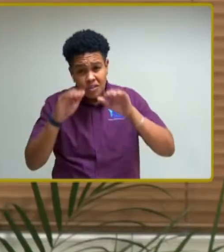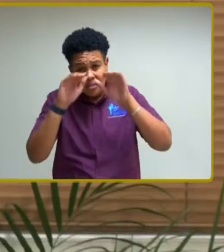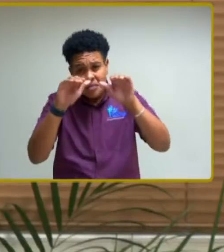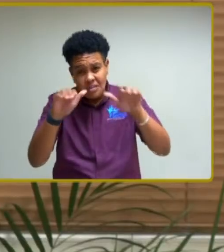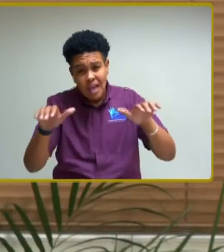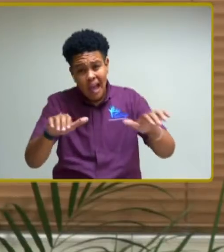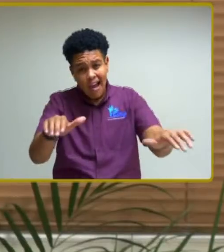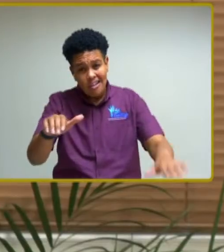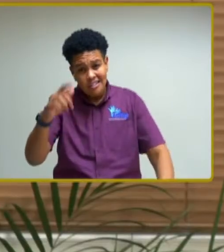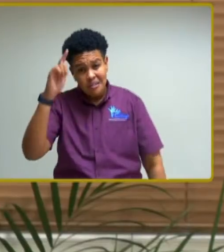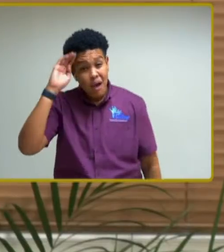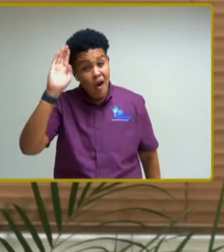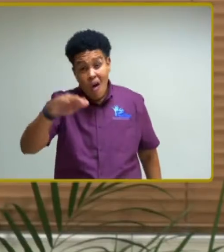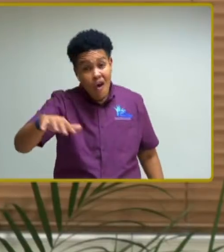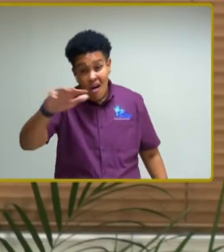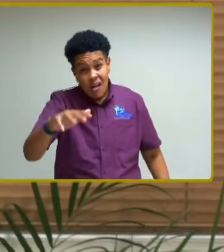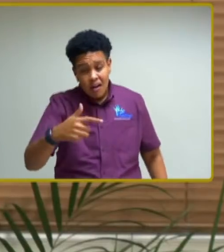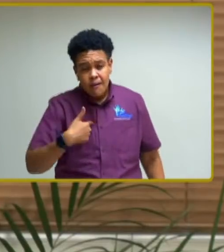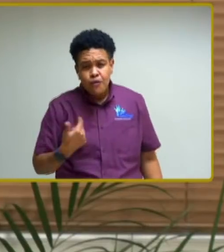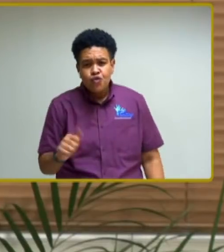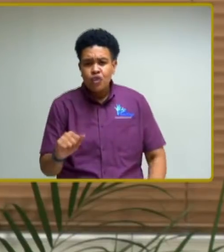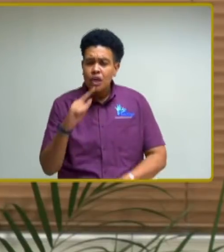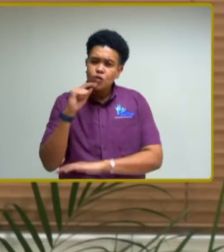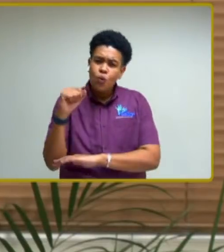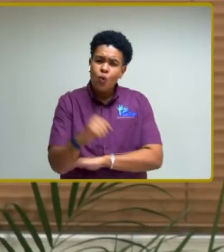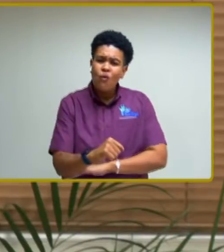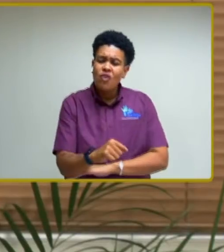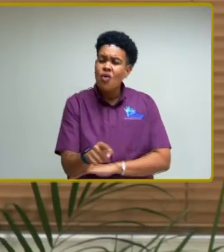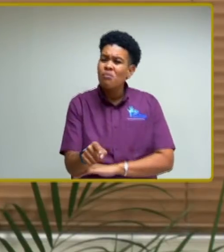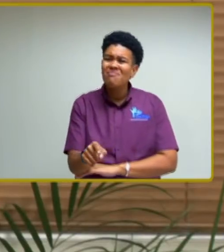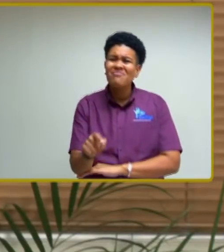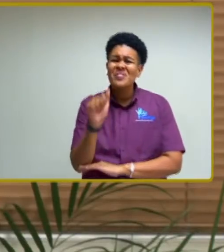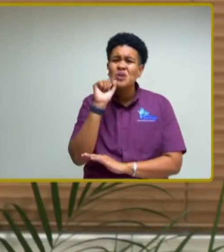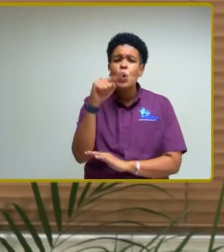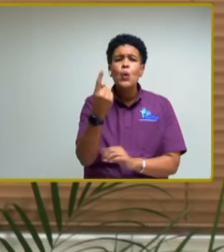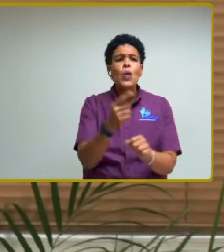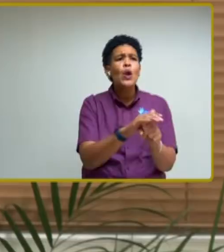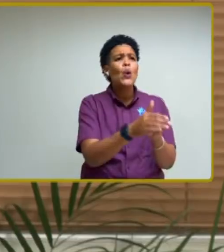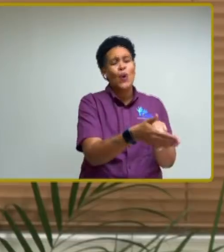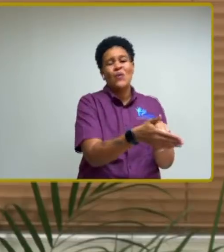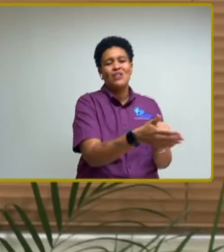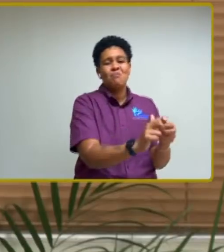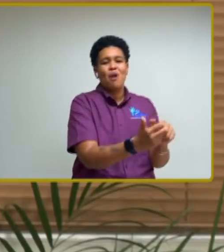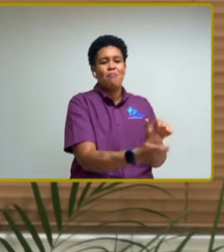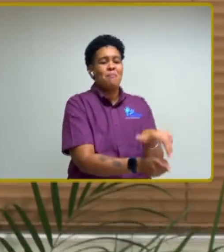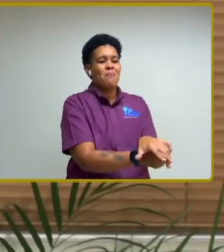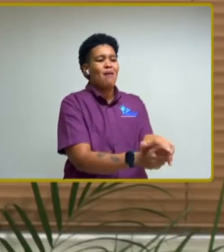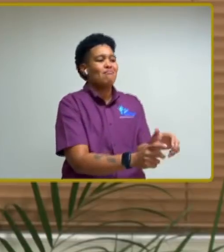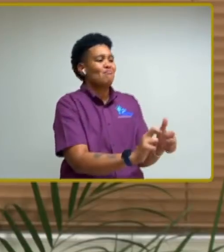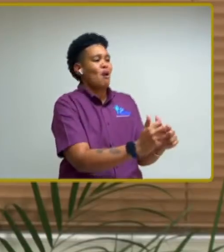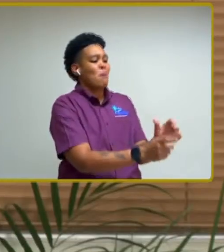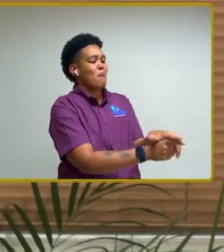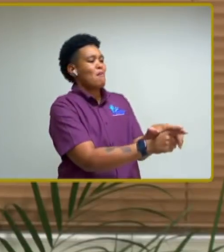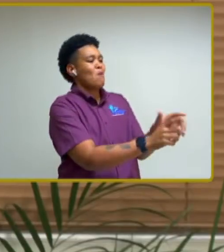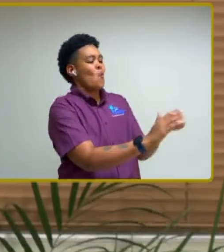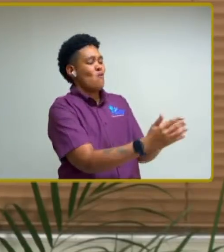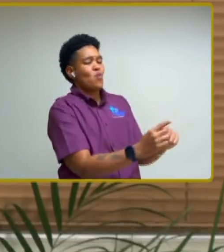by all of us as we seek to overcome not just COVID and the impact it is having